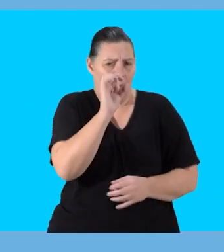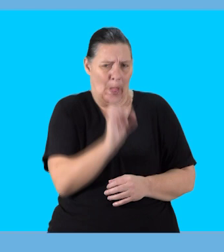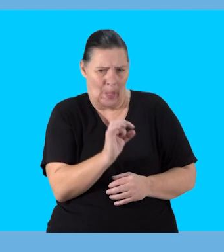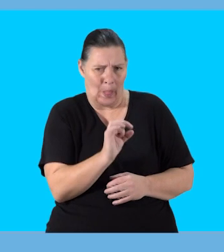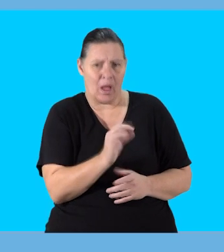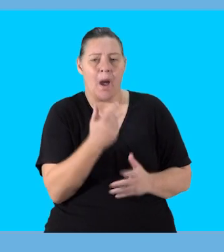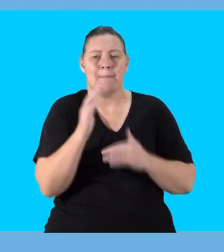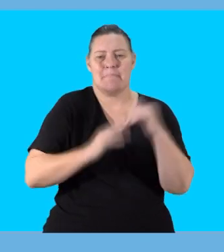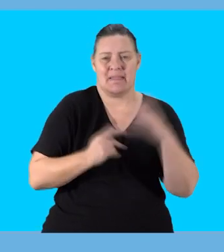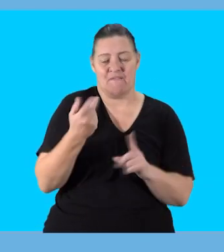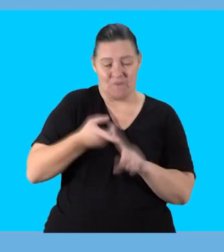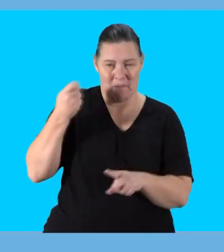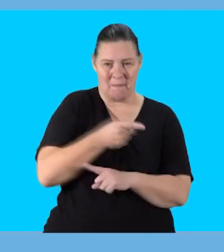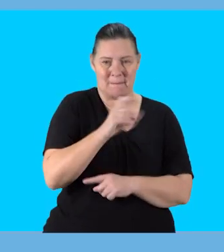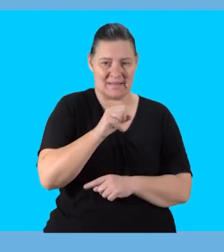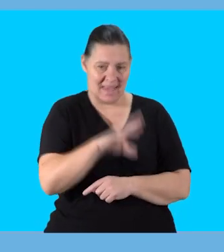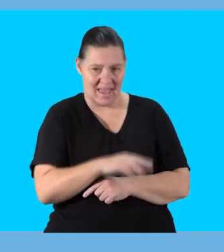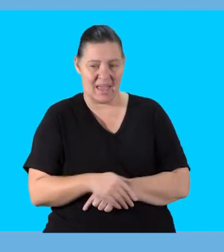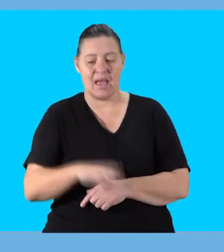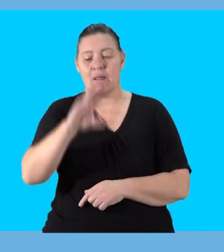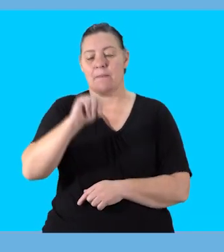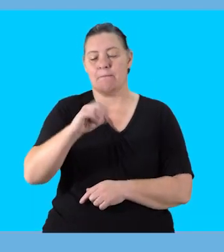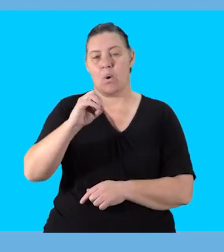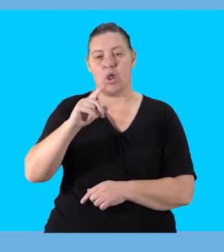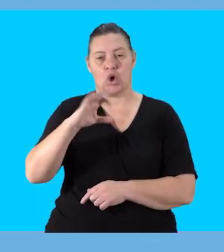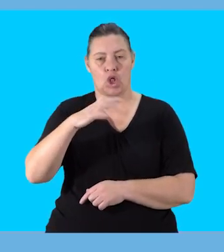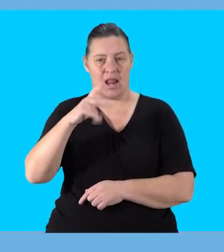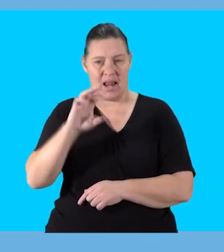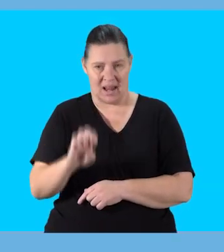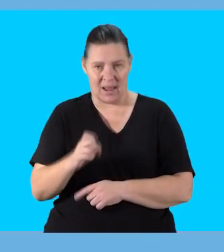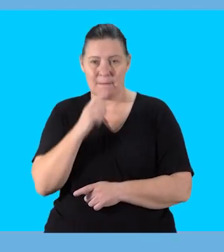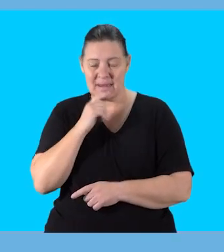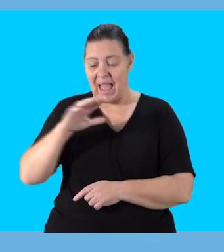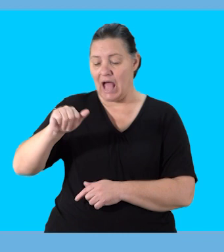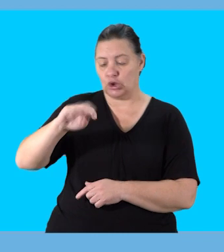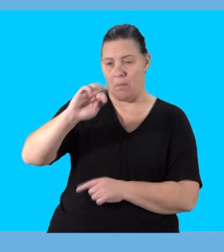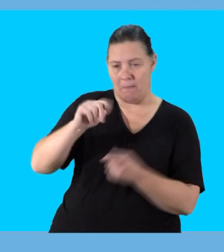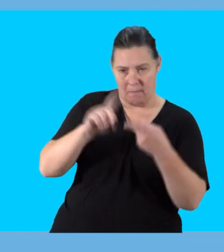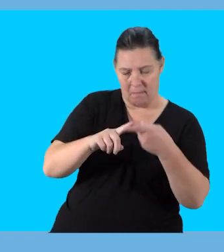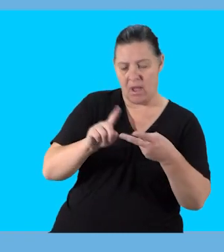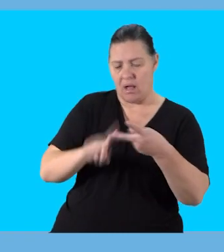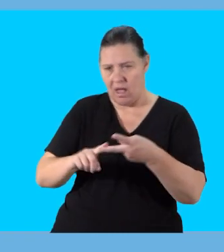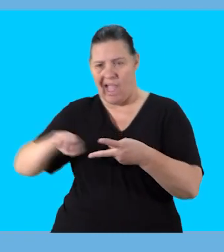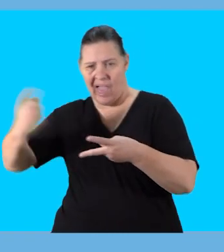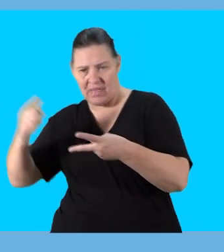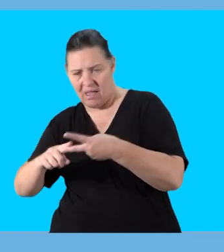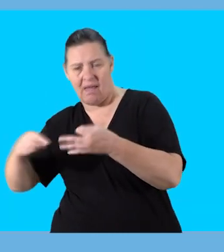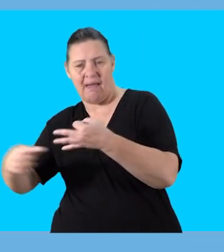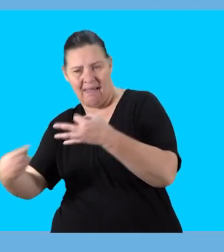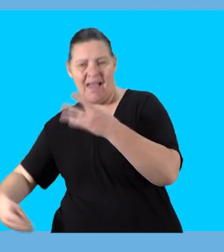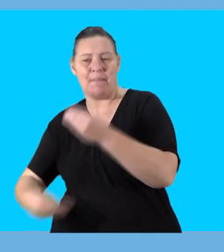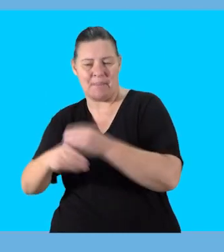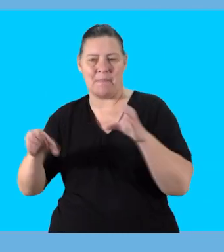the smallest unit or building block of matter. And a molecule, that's now 2 or more atoms bonded